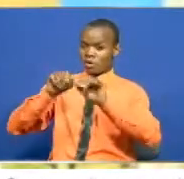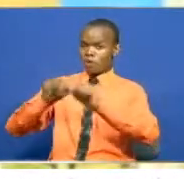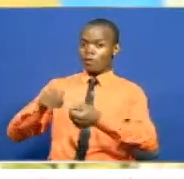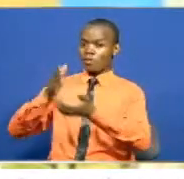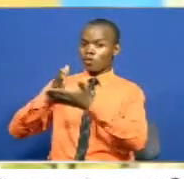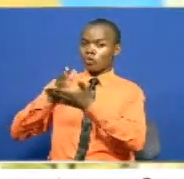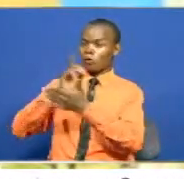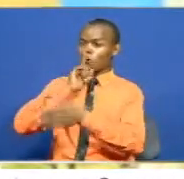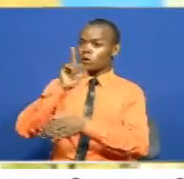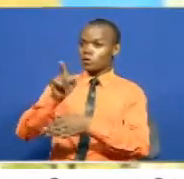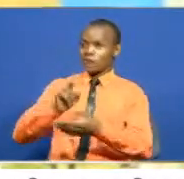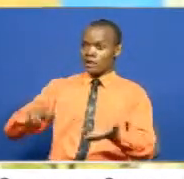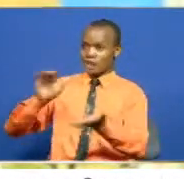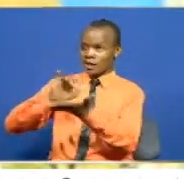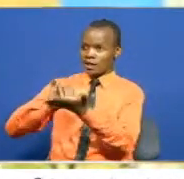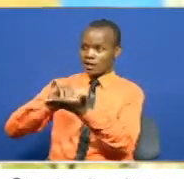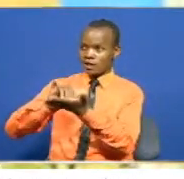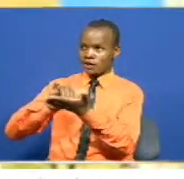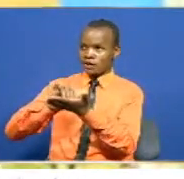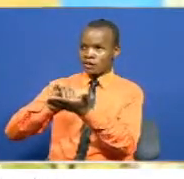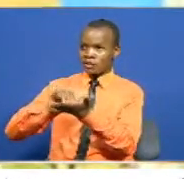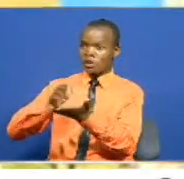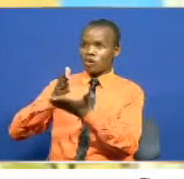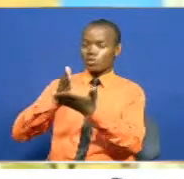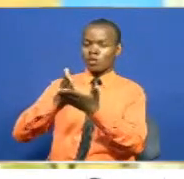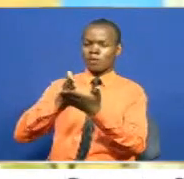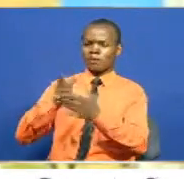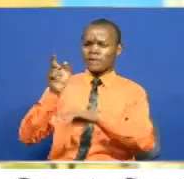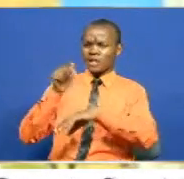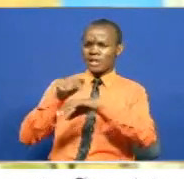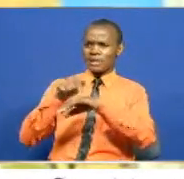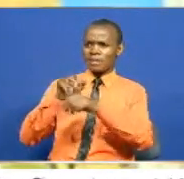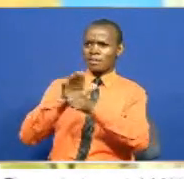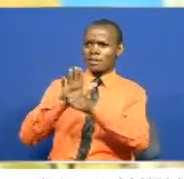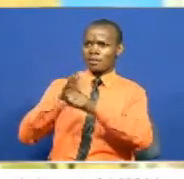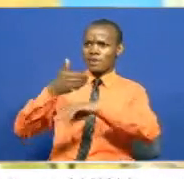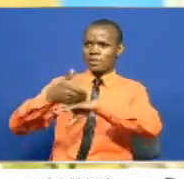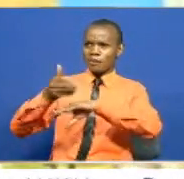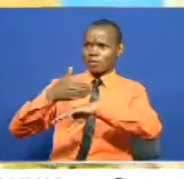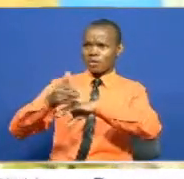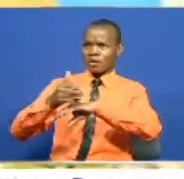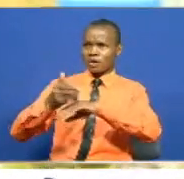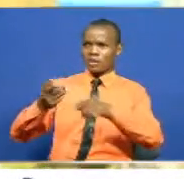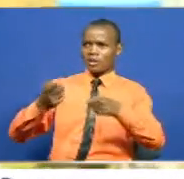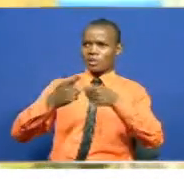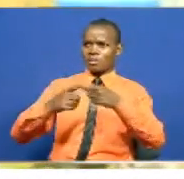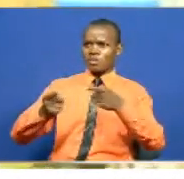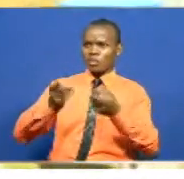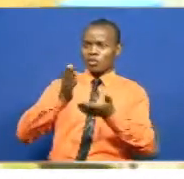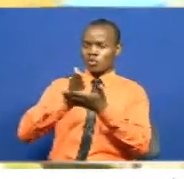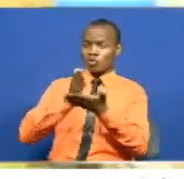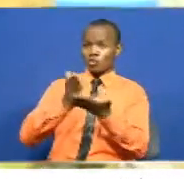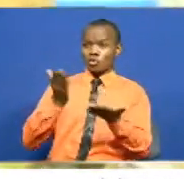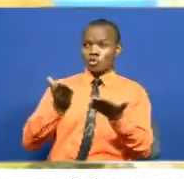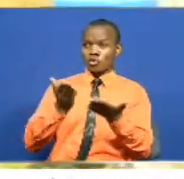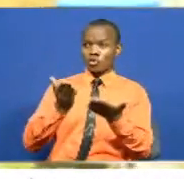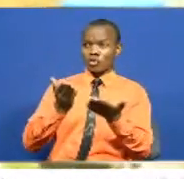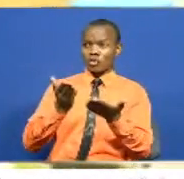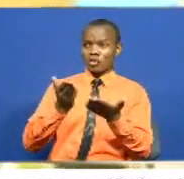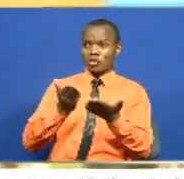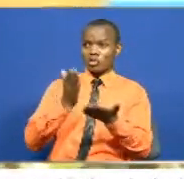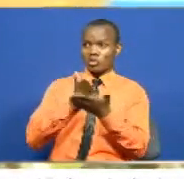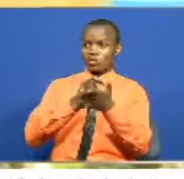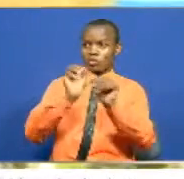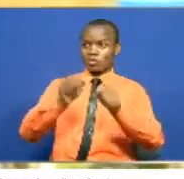to realize that although we had lost time, I'm a bit low vision myself, but my low vision is good enough to help the